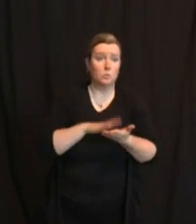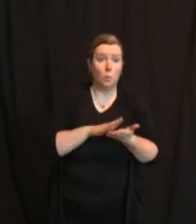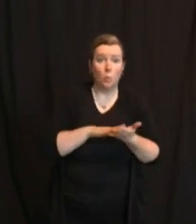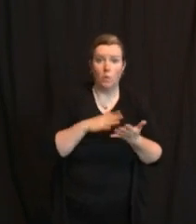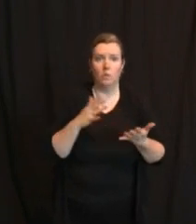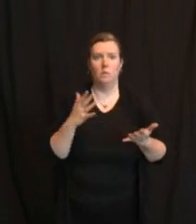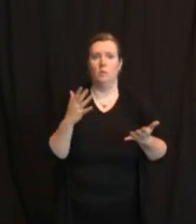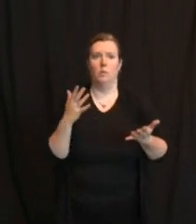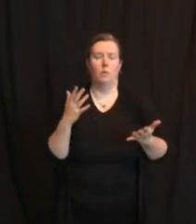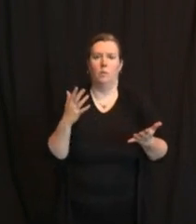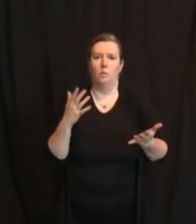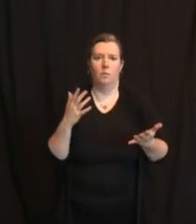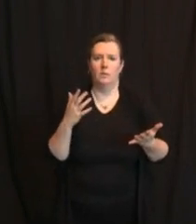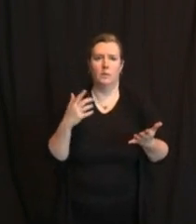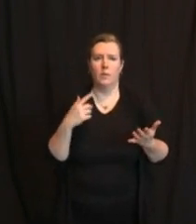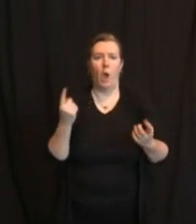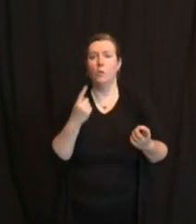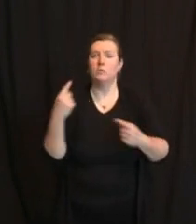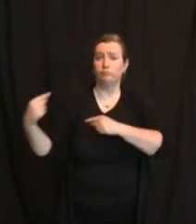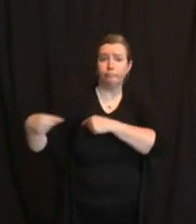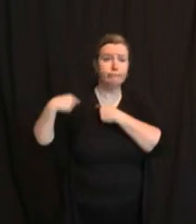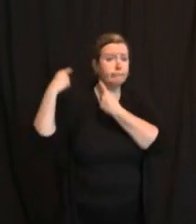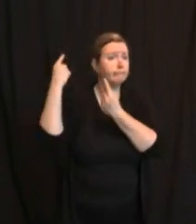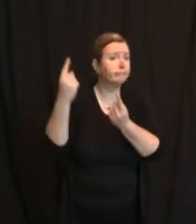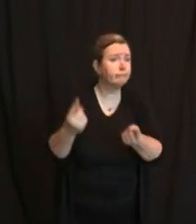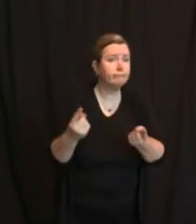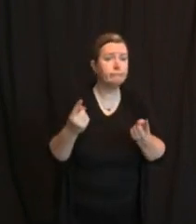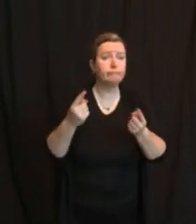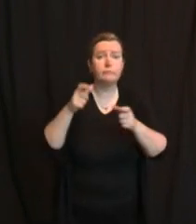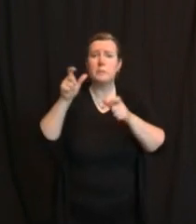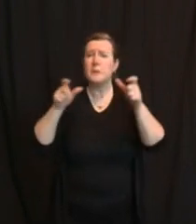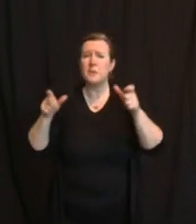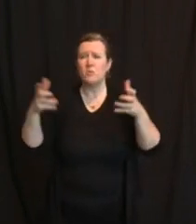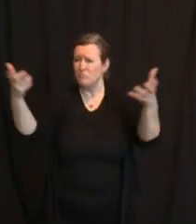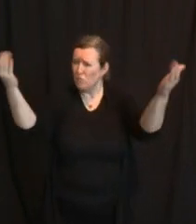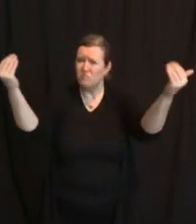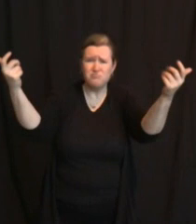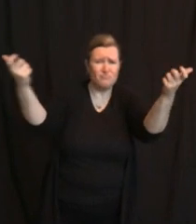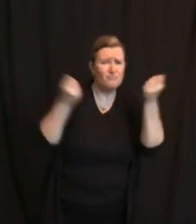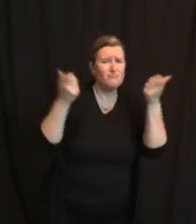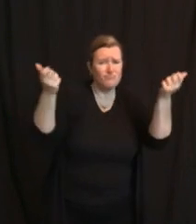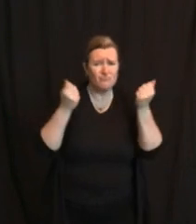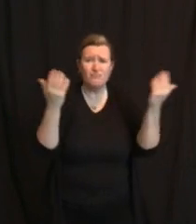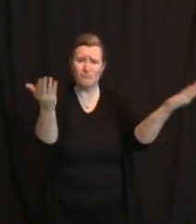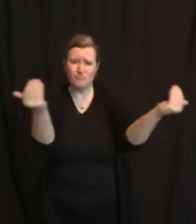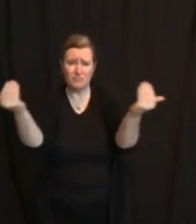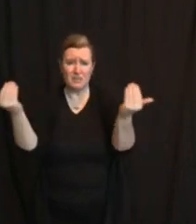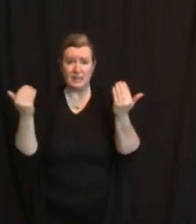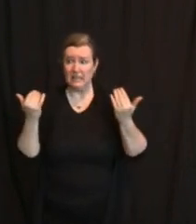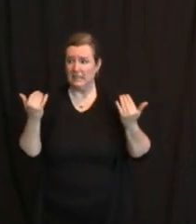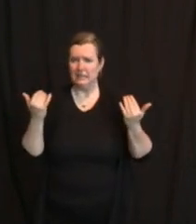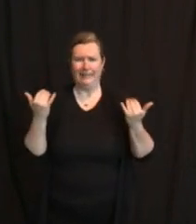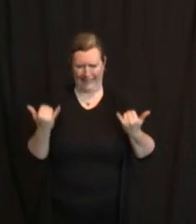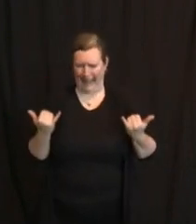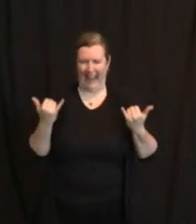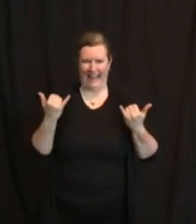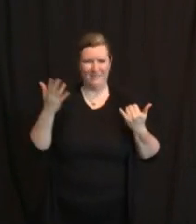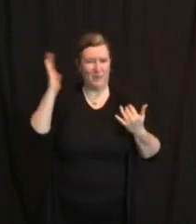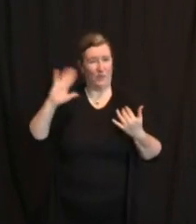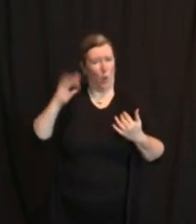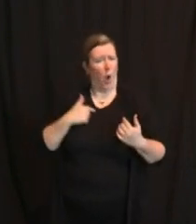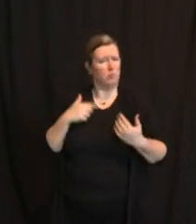always been to bring as many people as we can to the beach, as many people as we can to